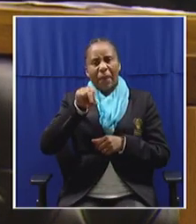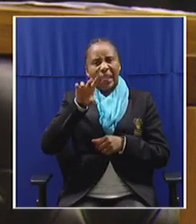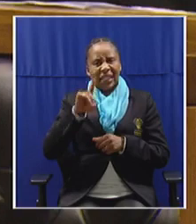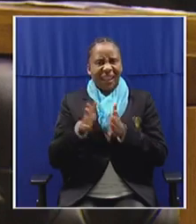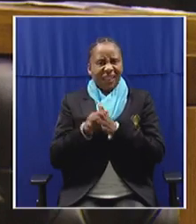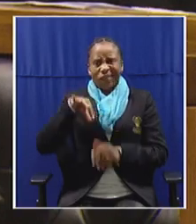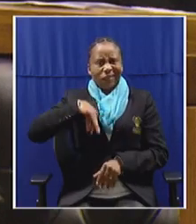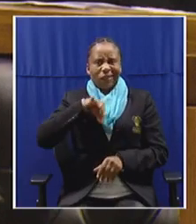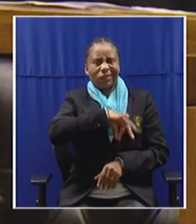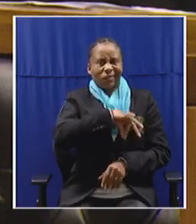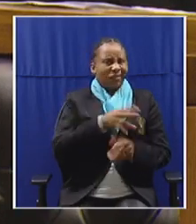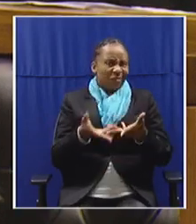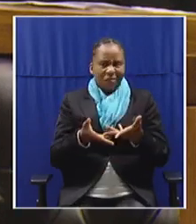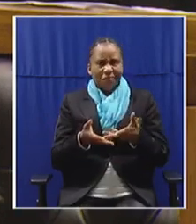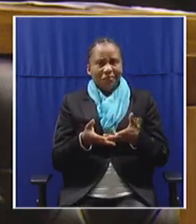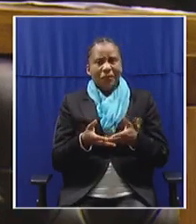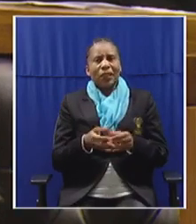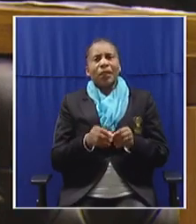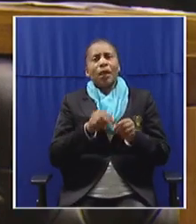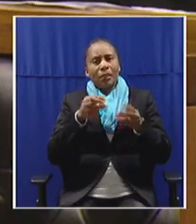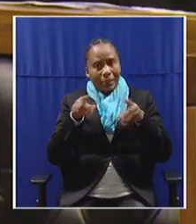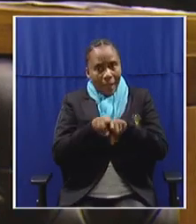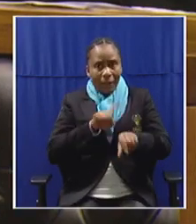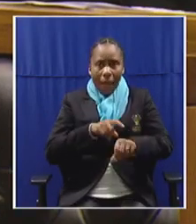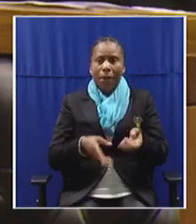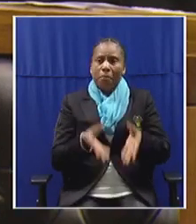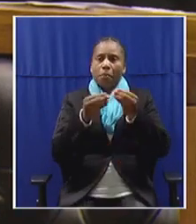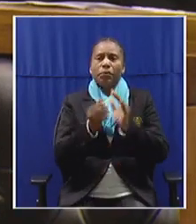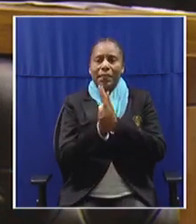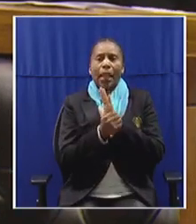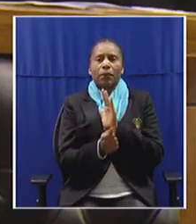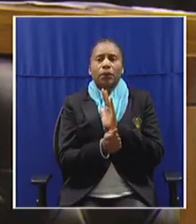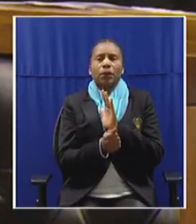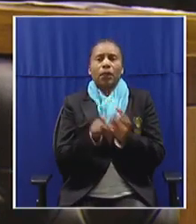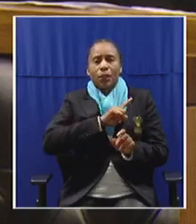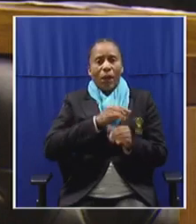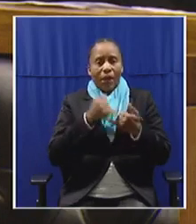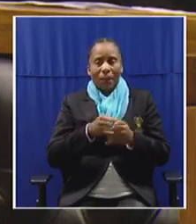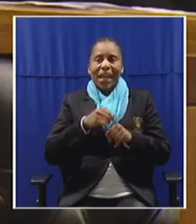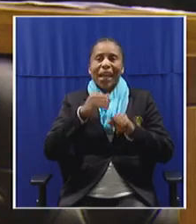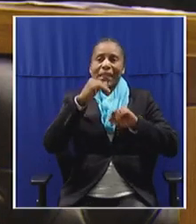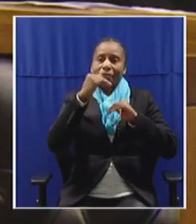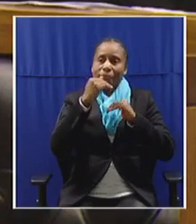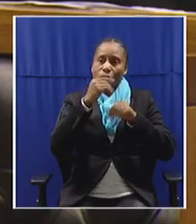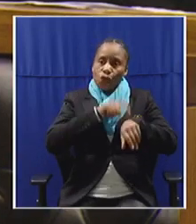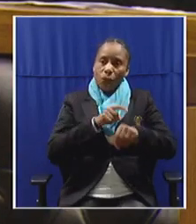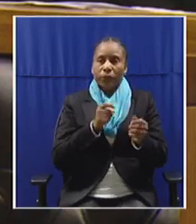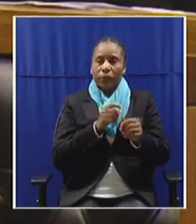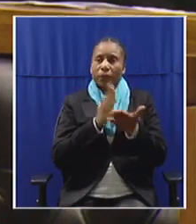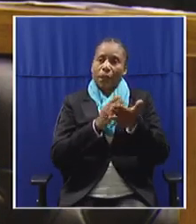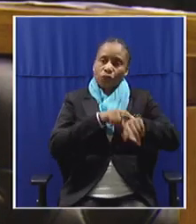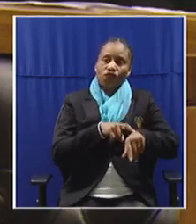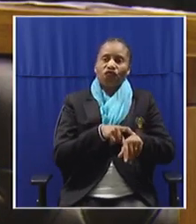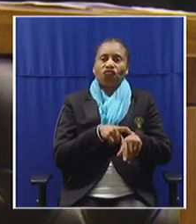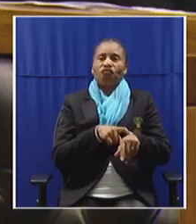gain the necessary skills. That is why it's a short-term program